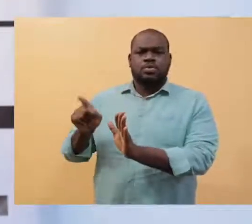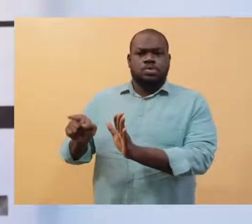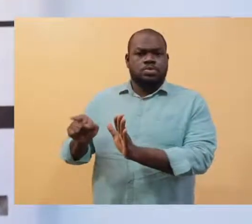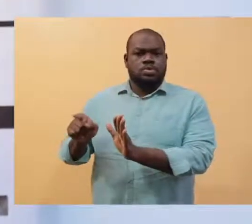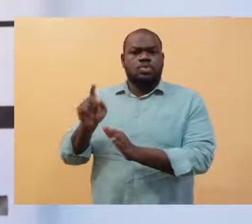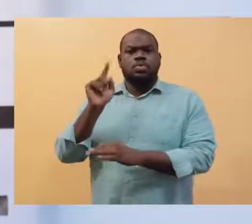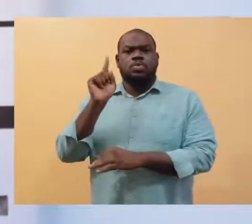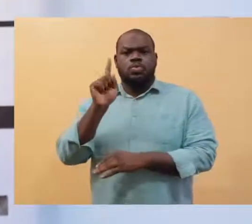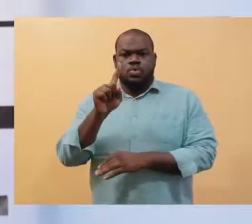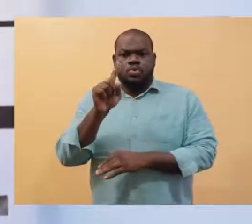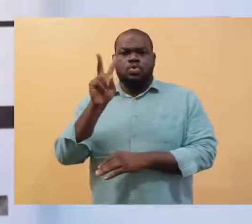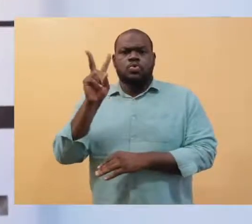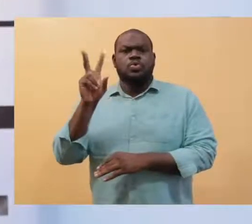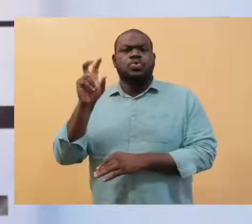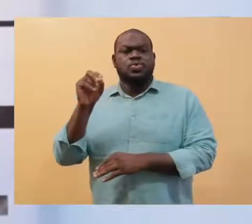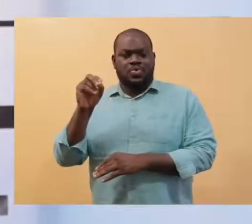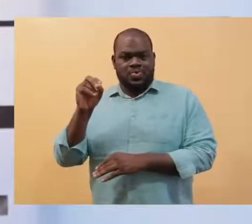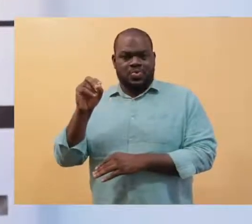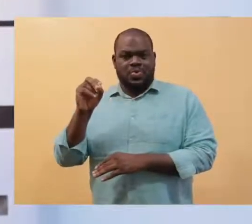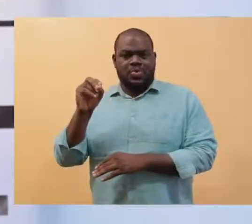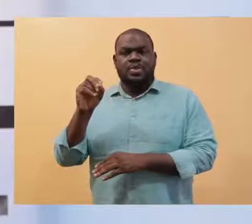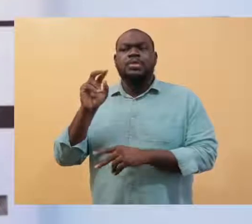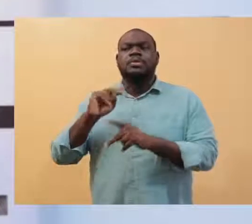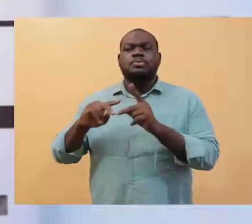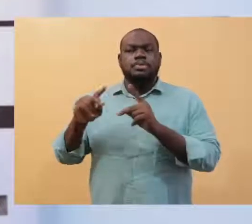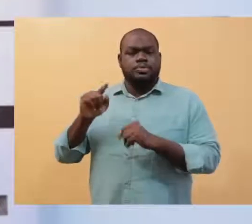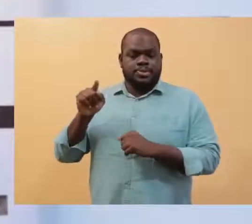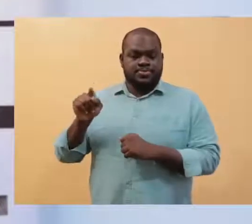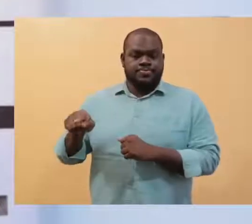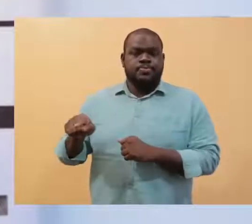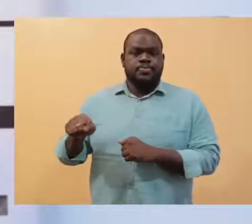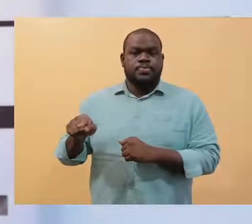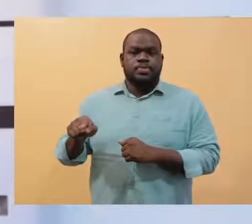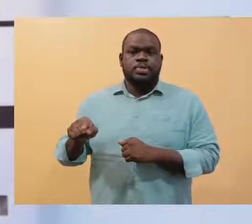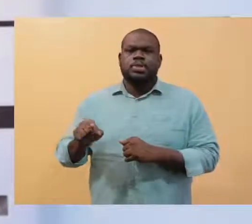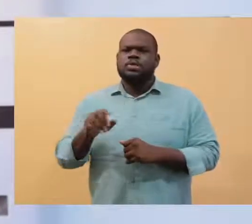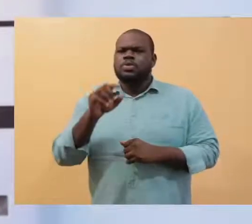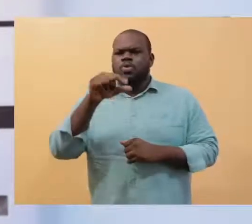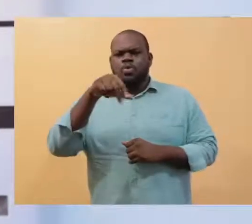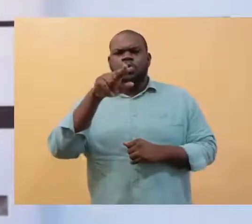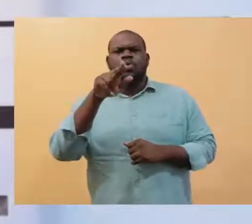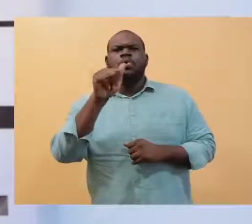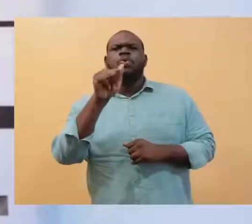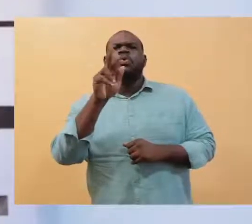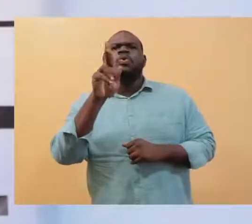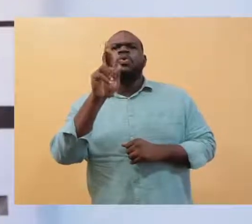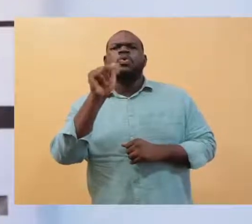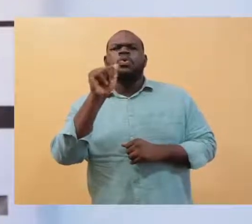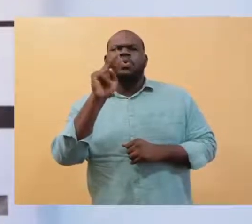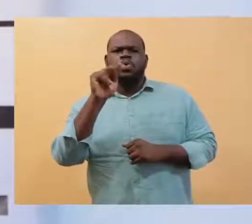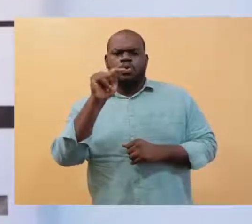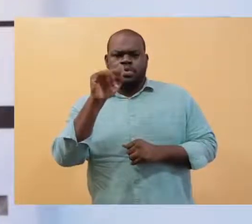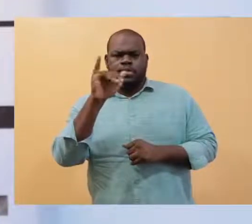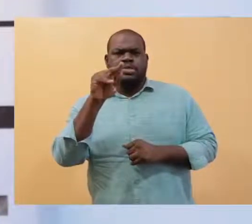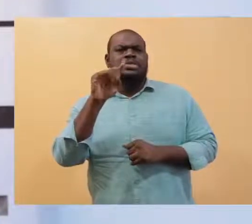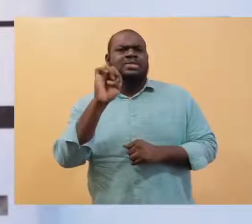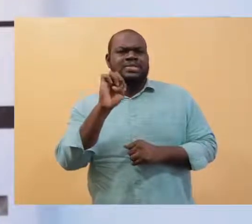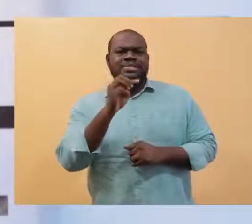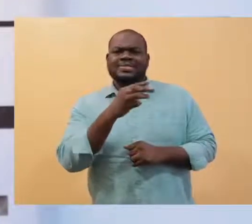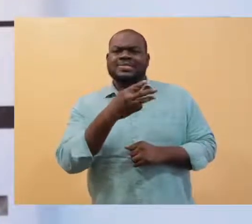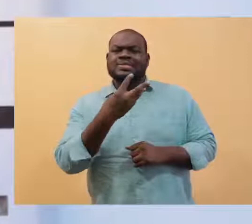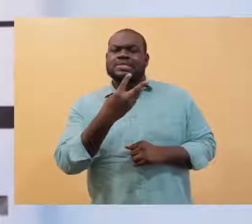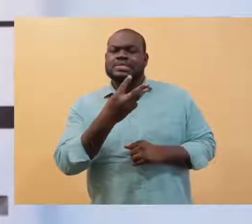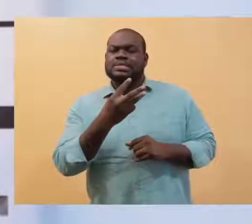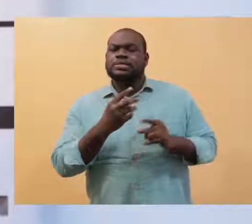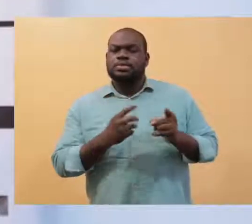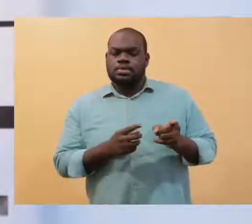have 120 active cases. In institutional quarantine, we have 16. Number of